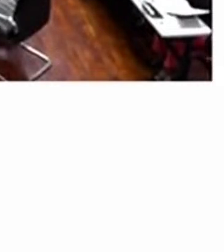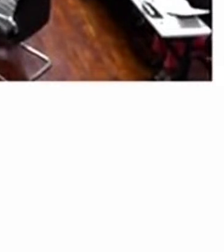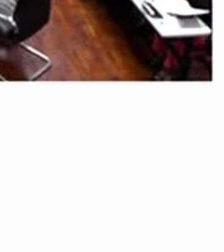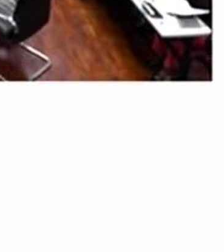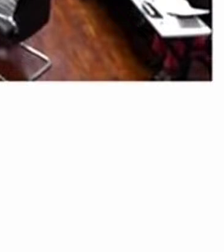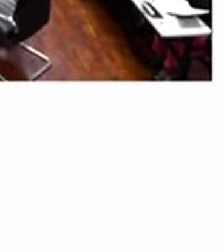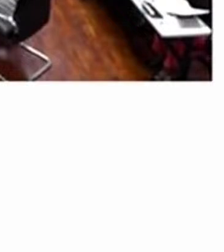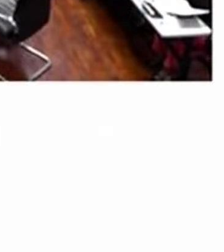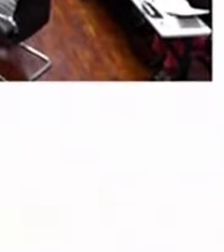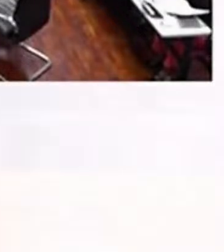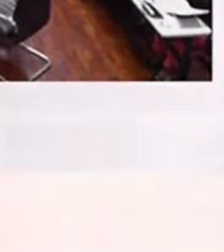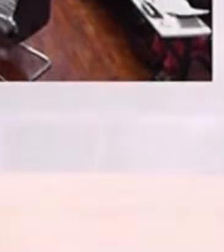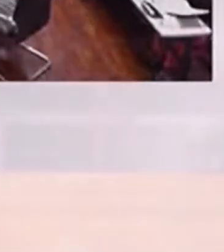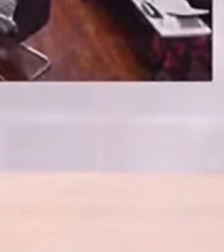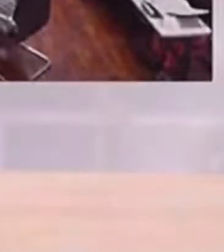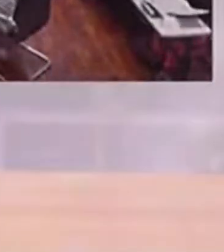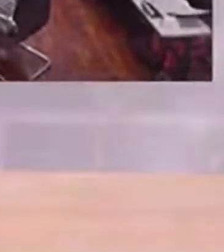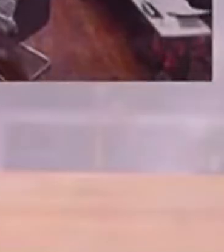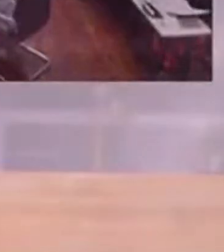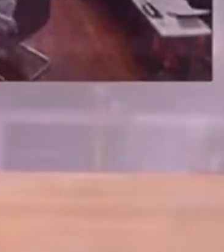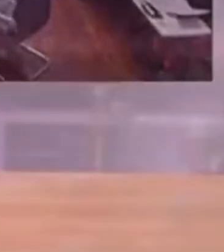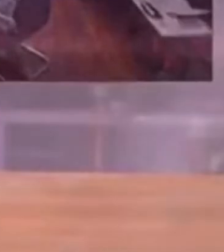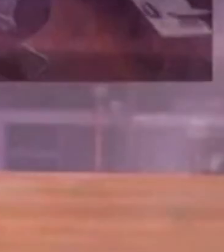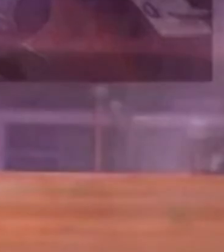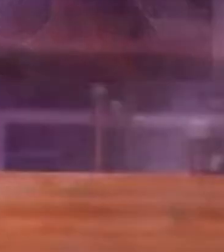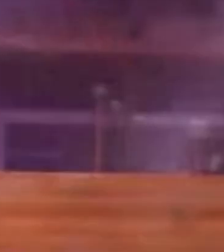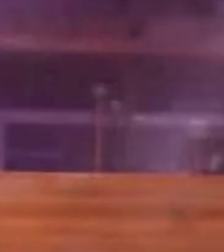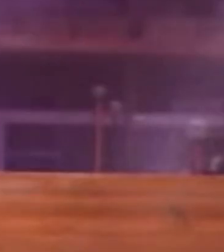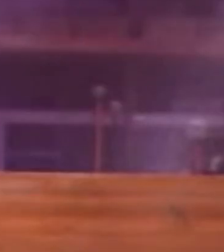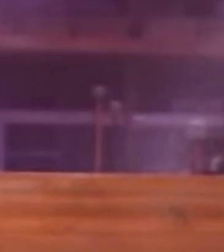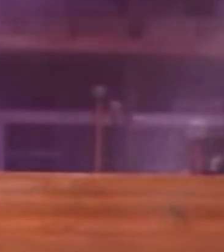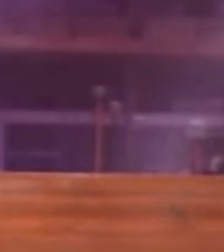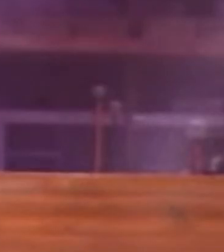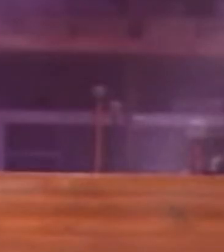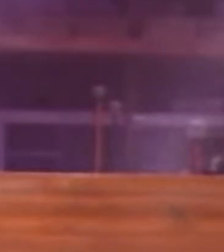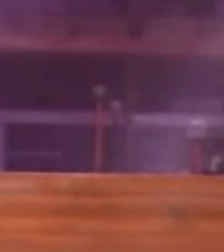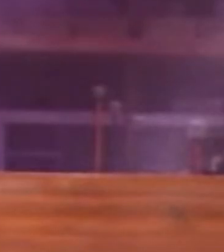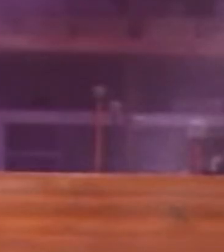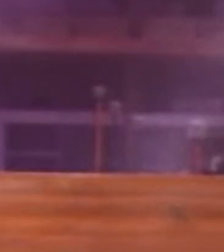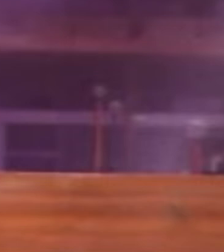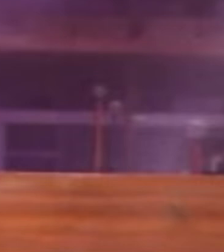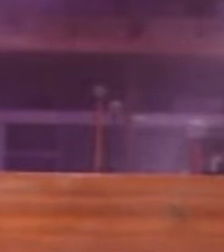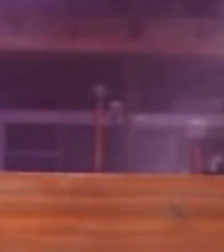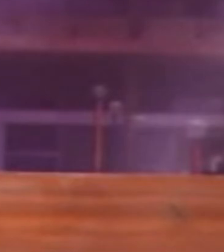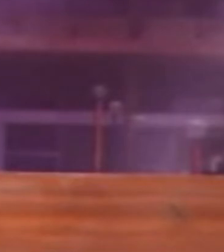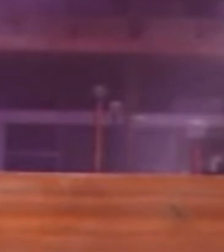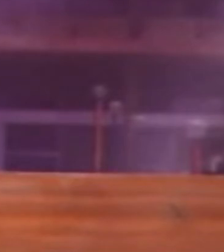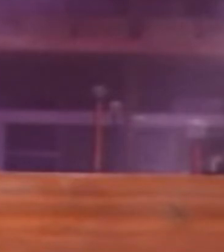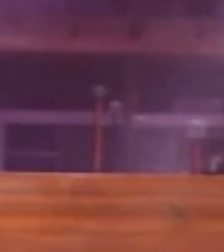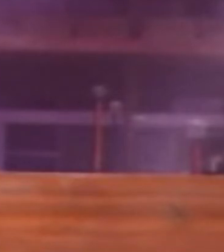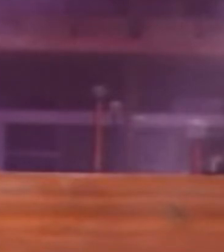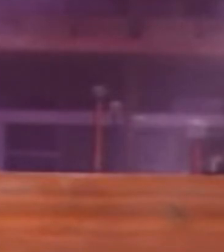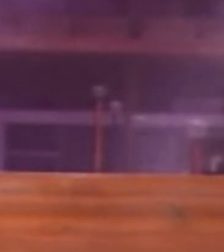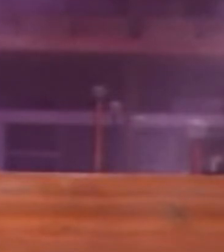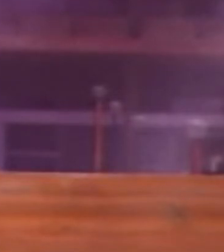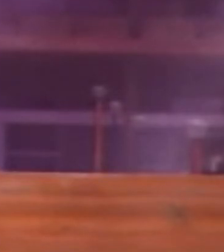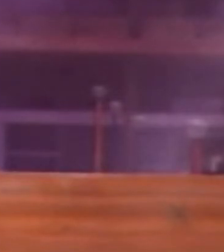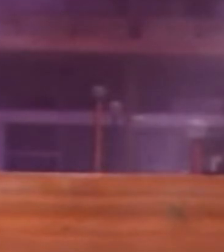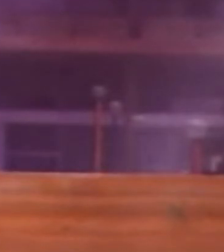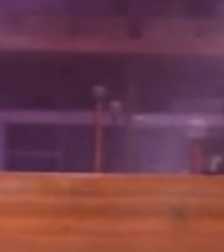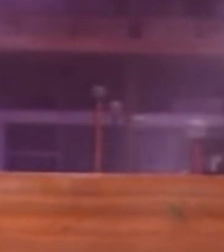be on radio. So we also have the witnesses which are Zambia